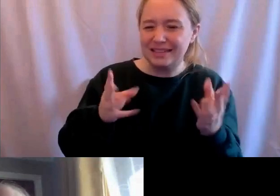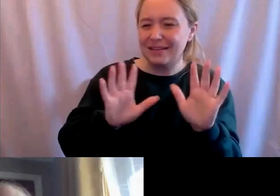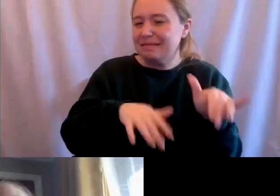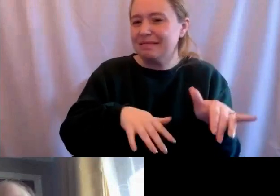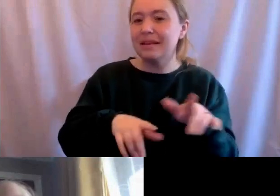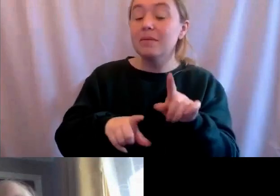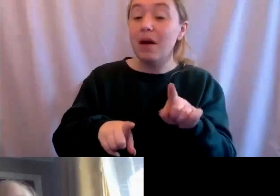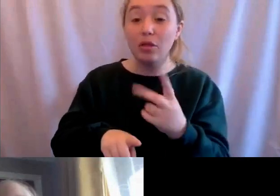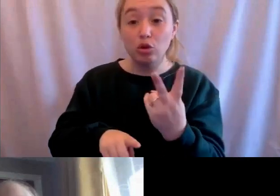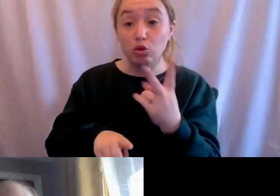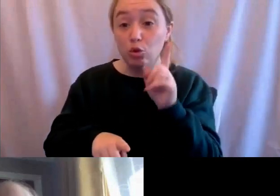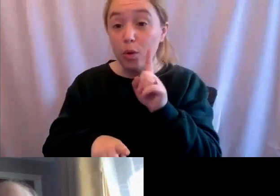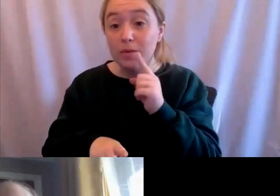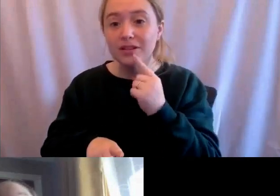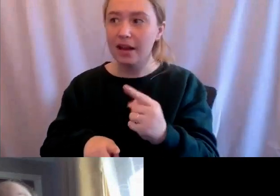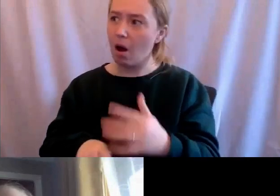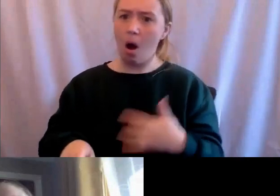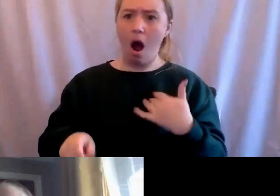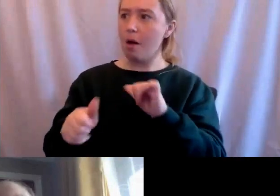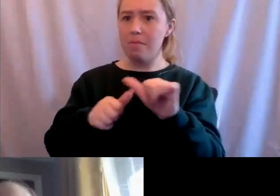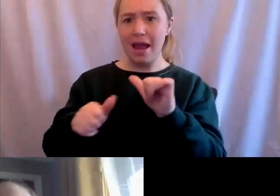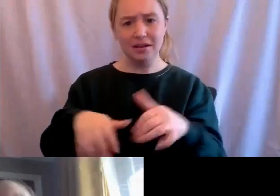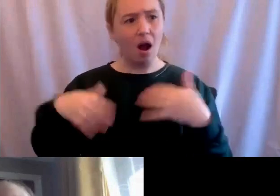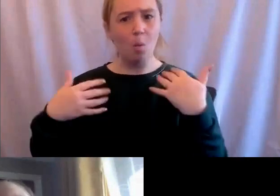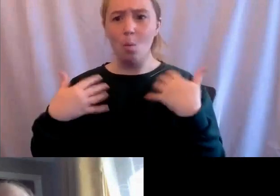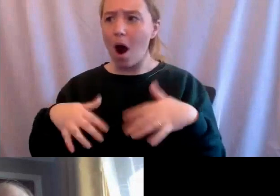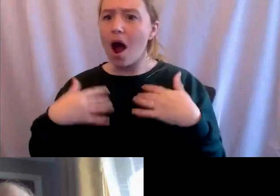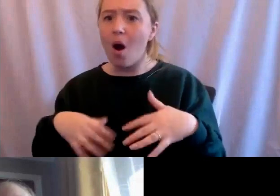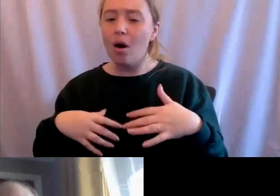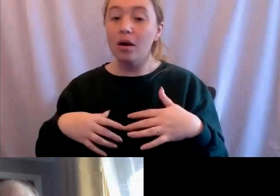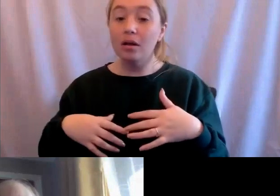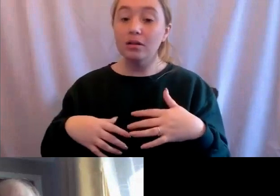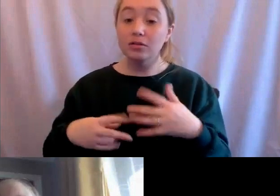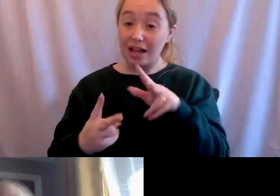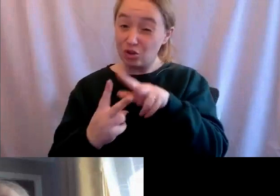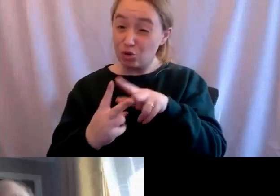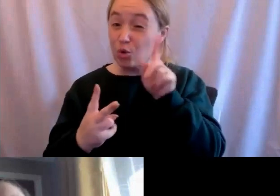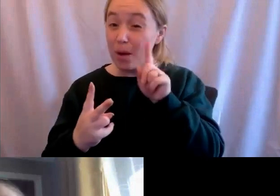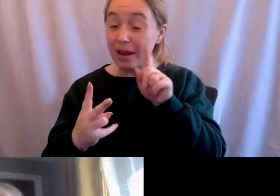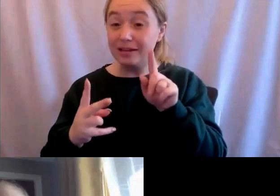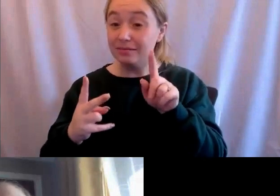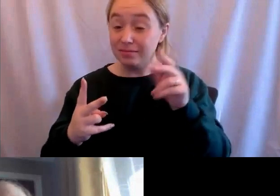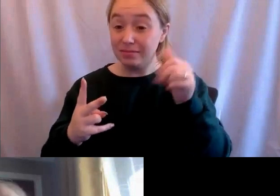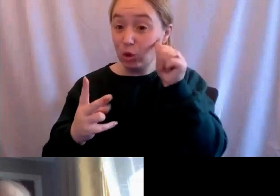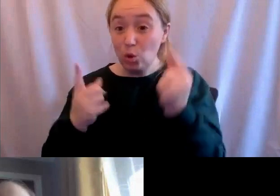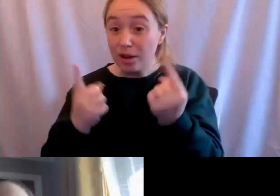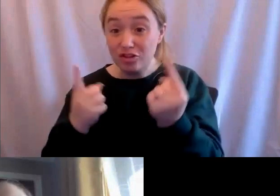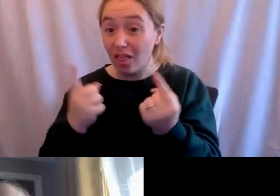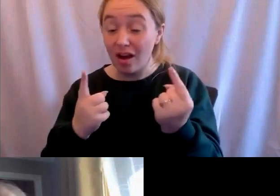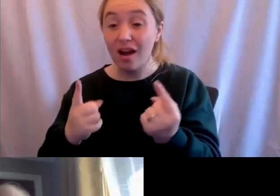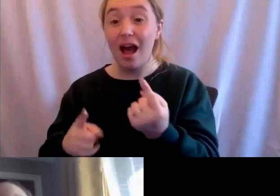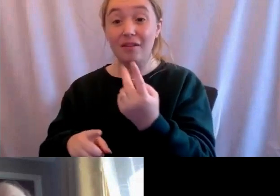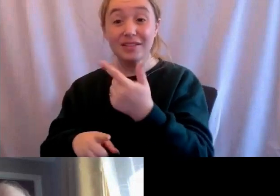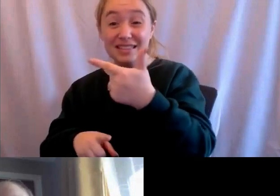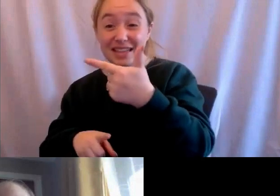days they came in and told me they were very much better, I've started telling everybody it's an important thing to do. Even just a couple of